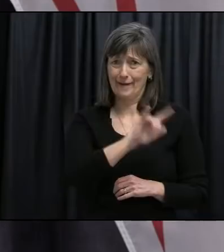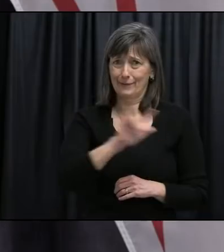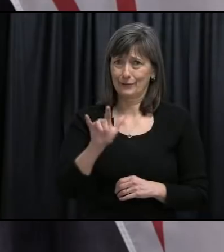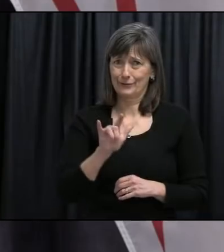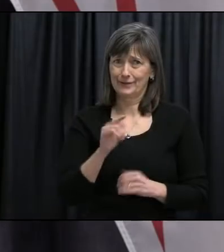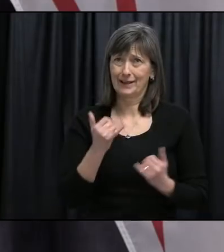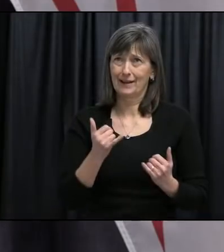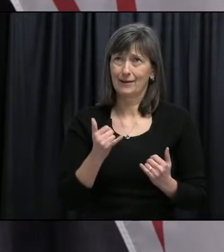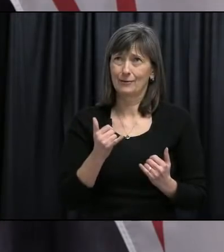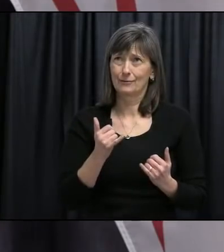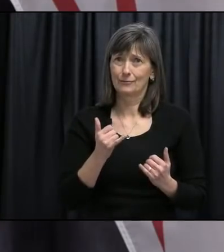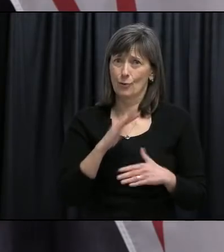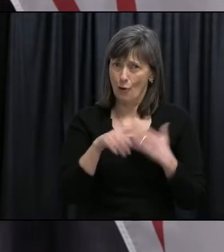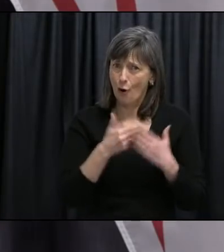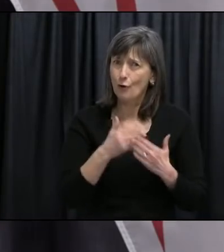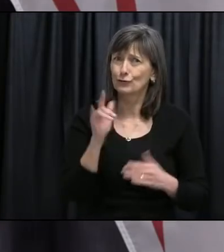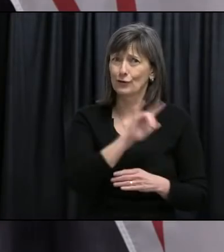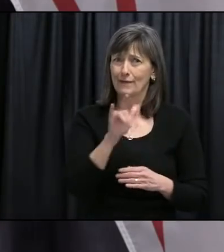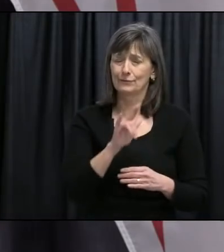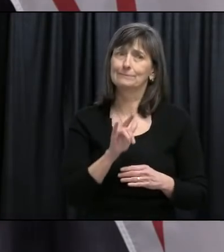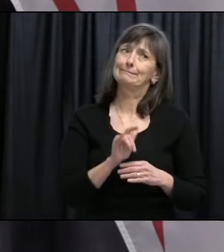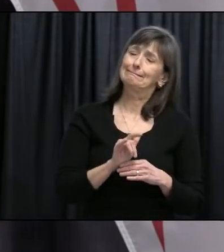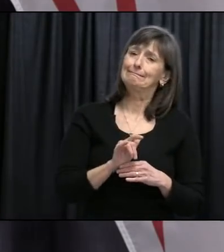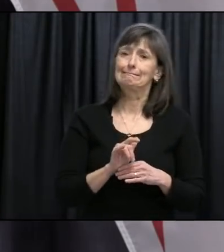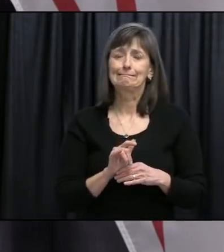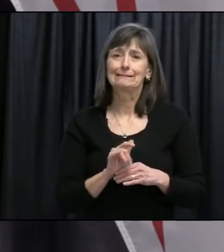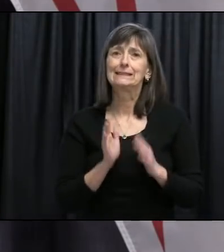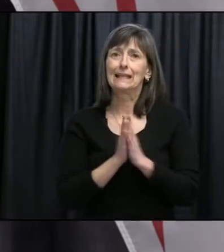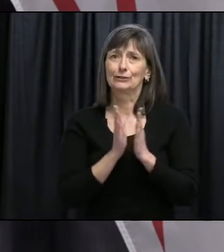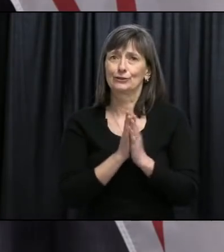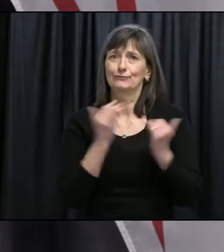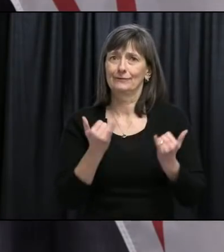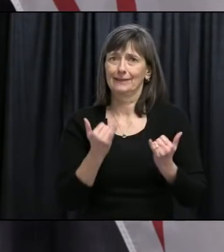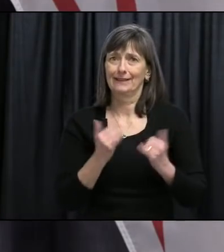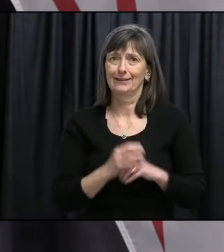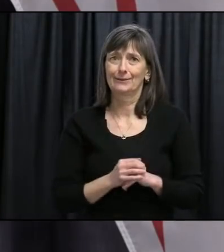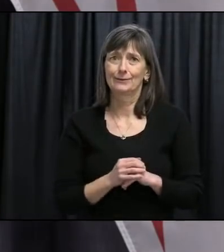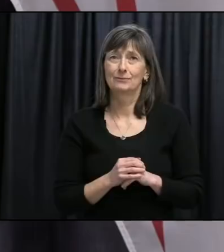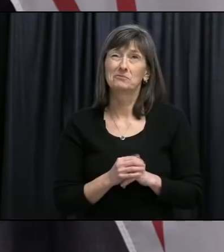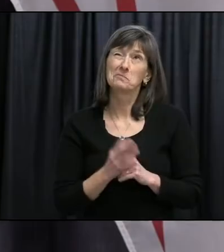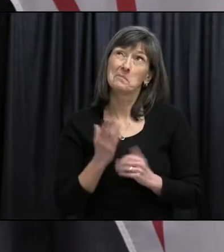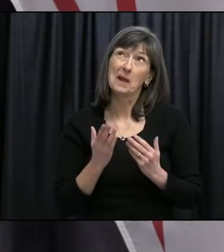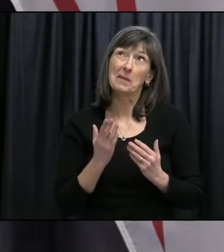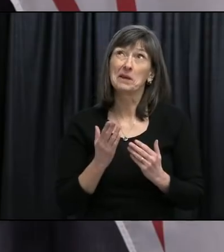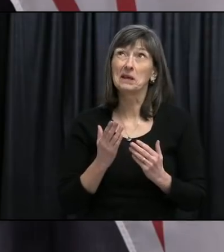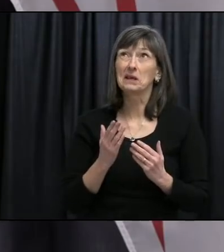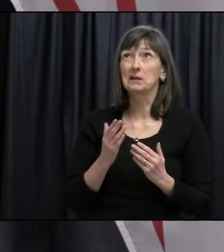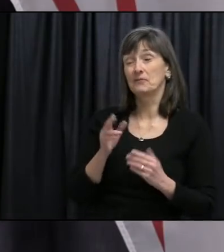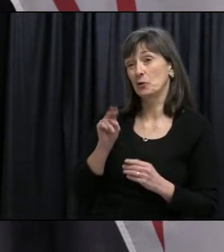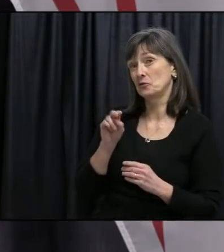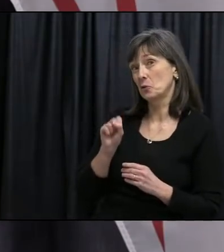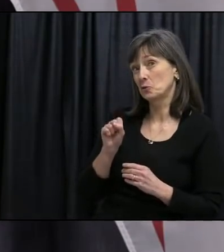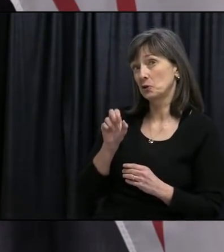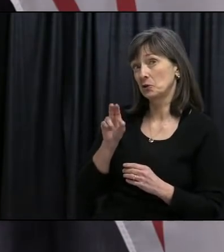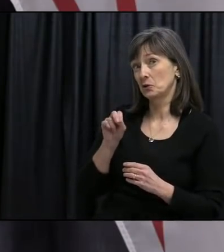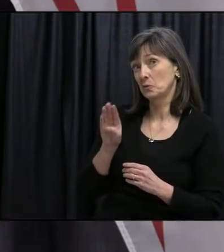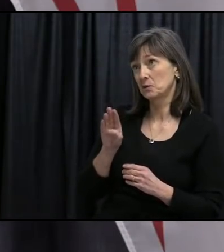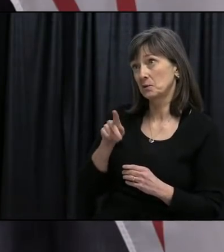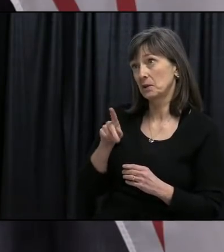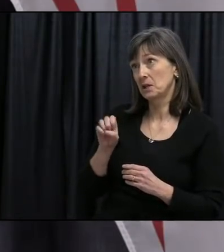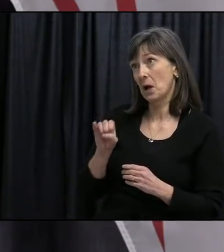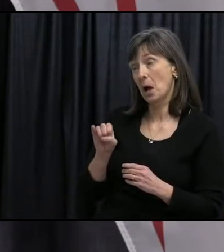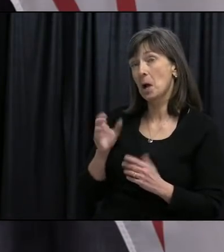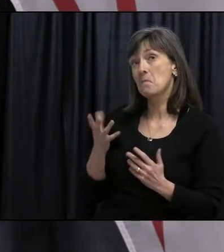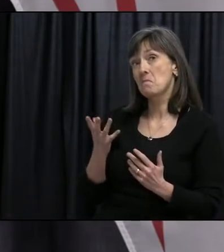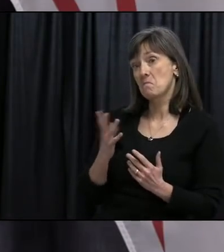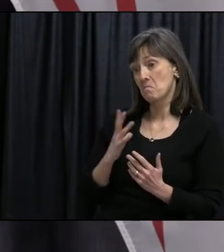know, is higher risk travel. So except perhaps for the other Atlantic provinces, but you know, so I don't know